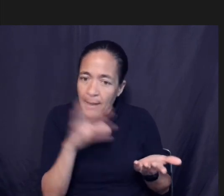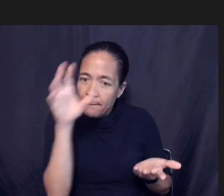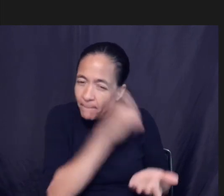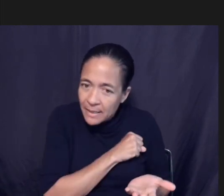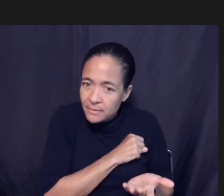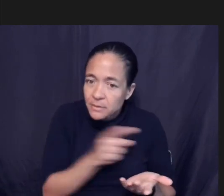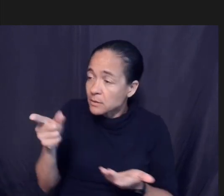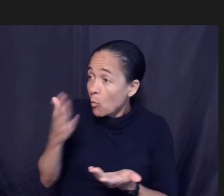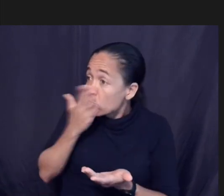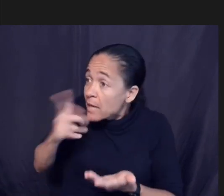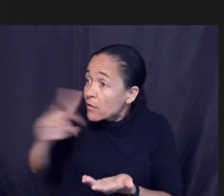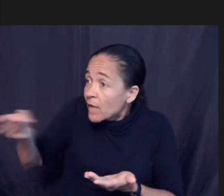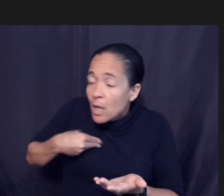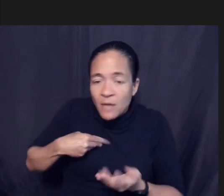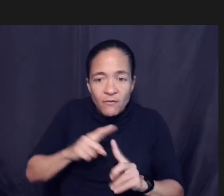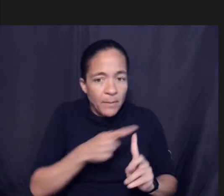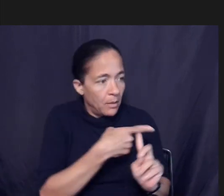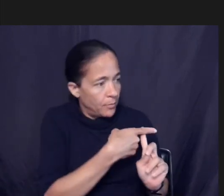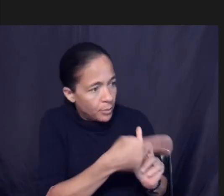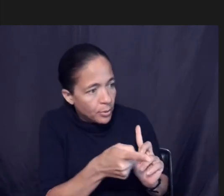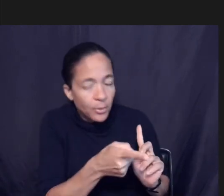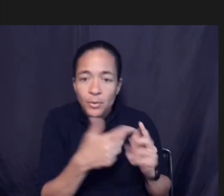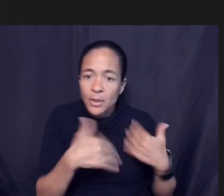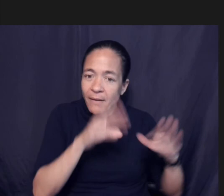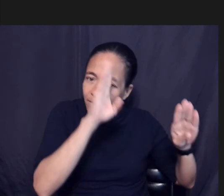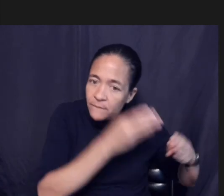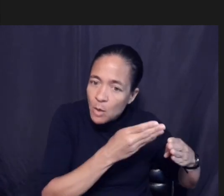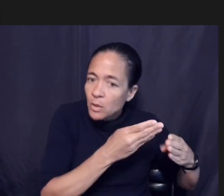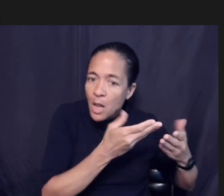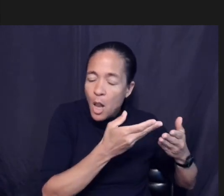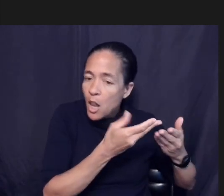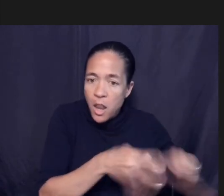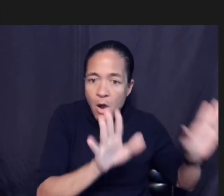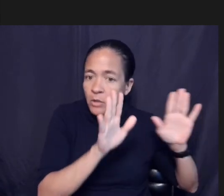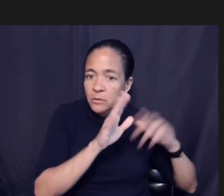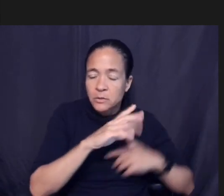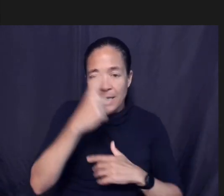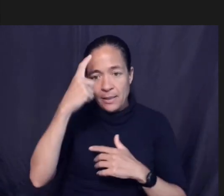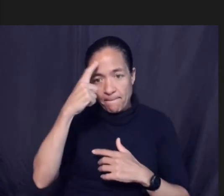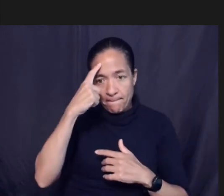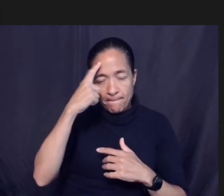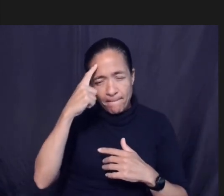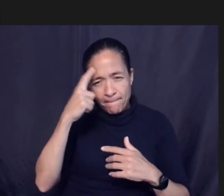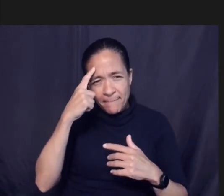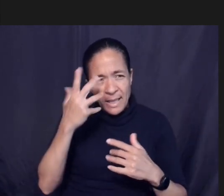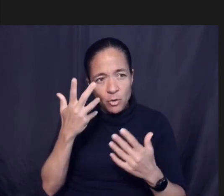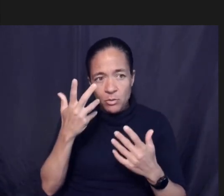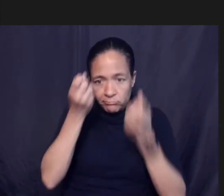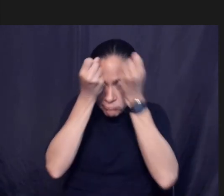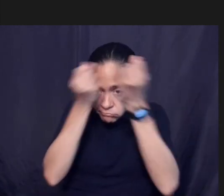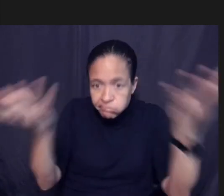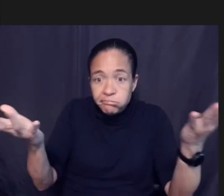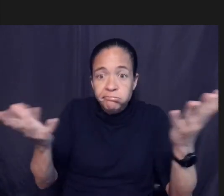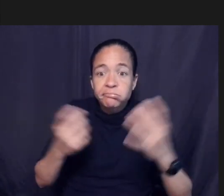they forget about that stuff. It's like the mental strain on it is a lot. And